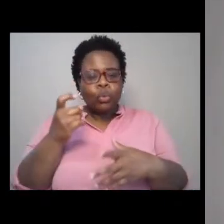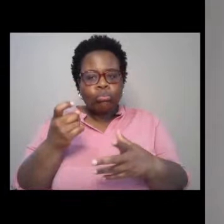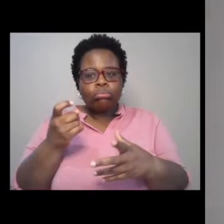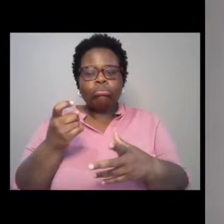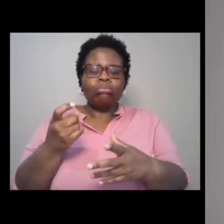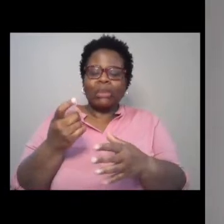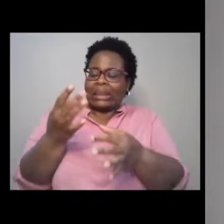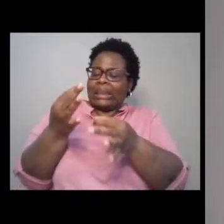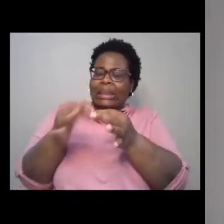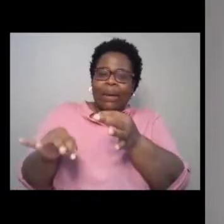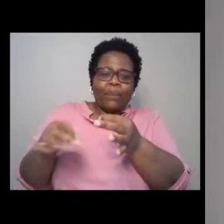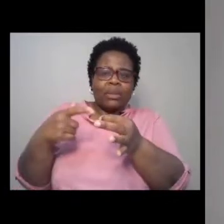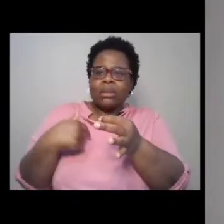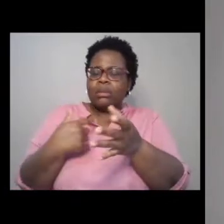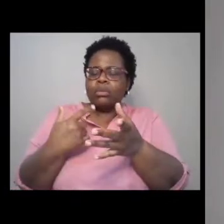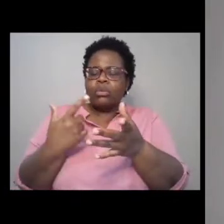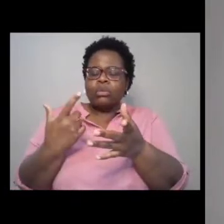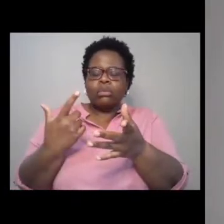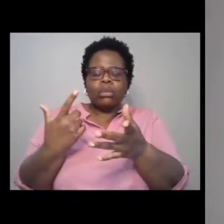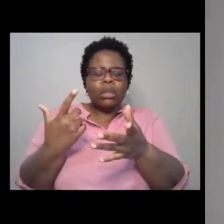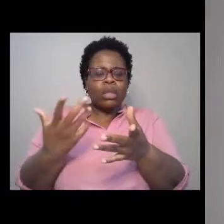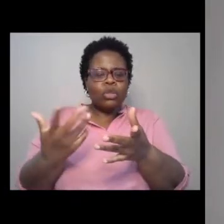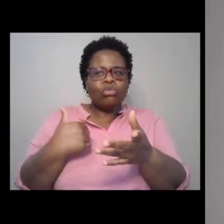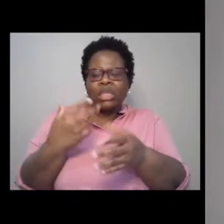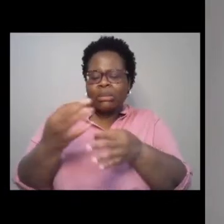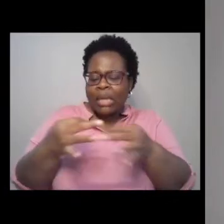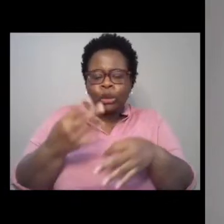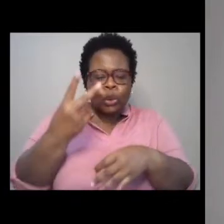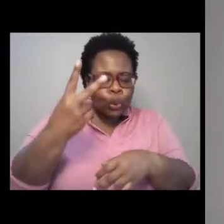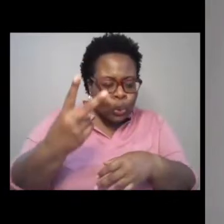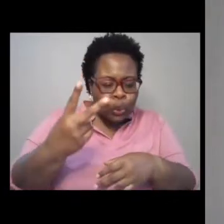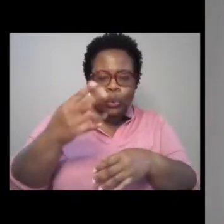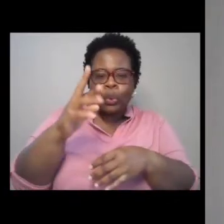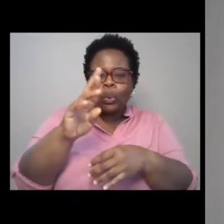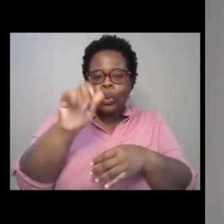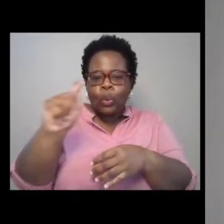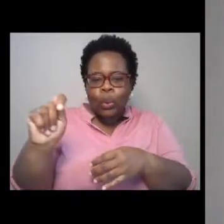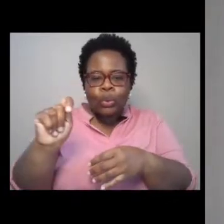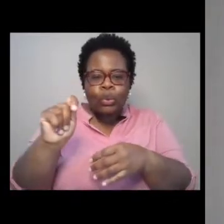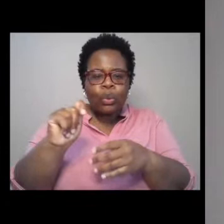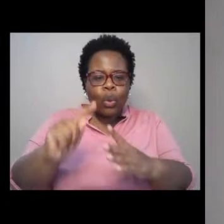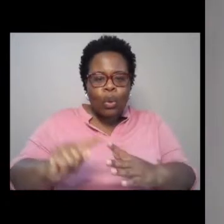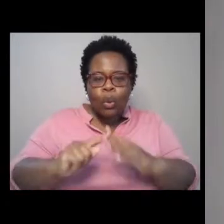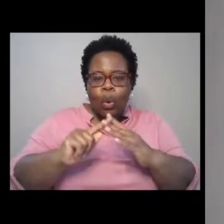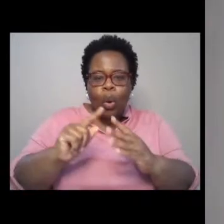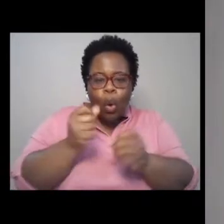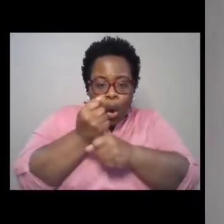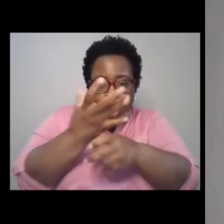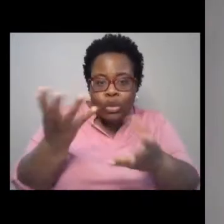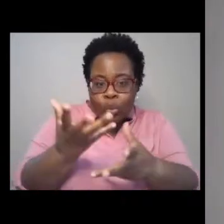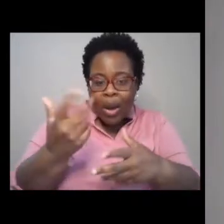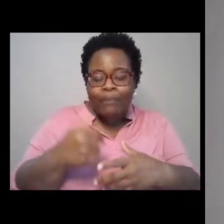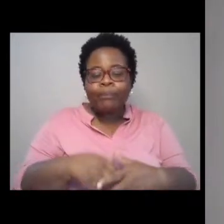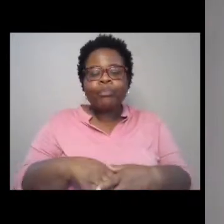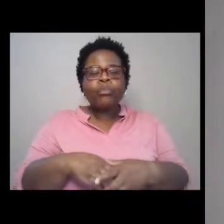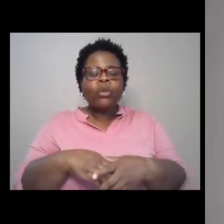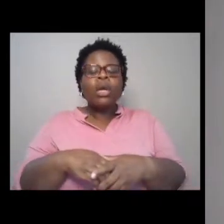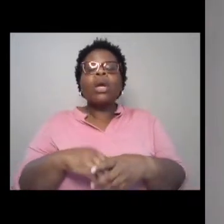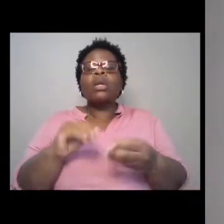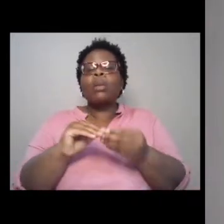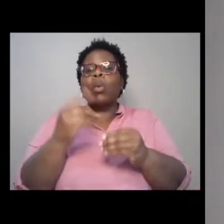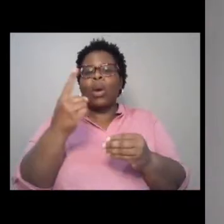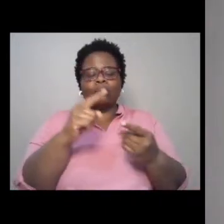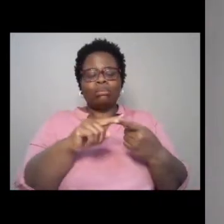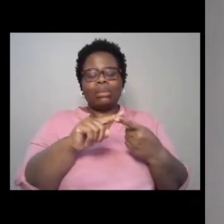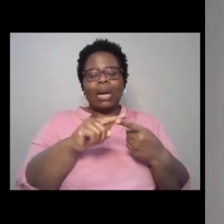into maybe 2 or 3 root causes that I've repeatedly seen in my patients, number one, it's the bad